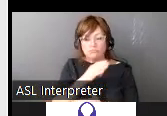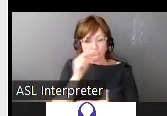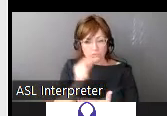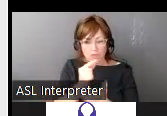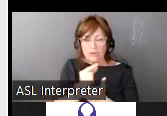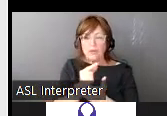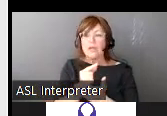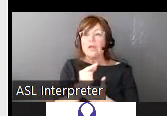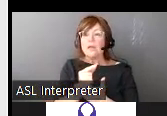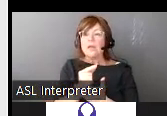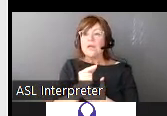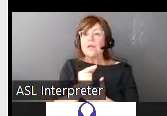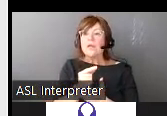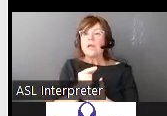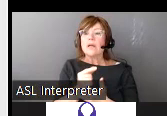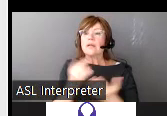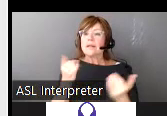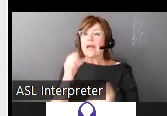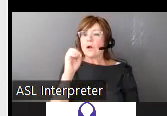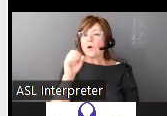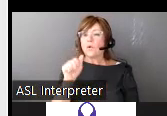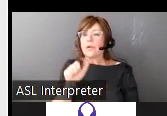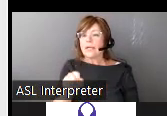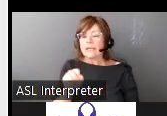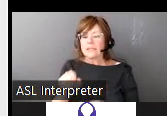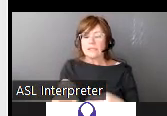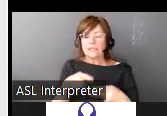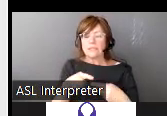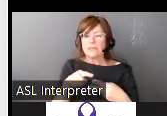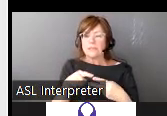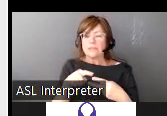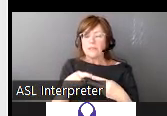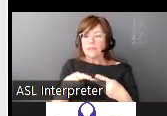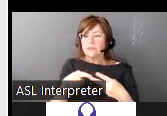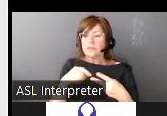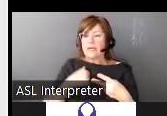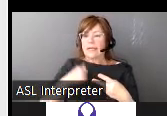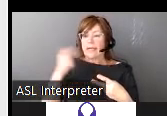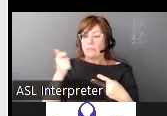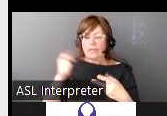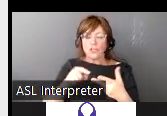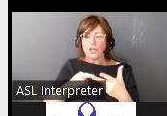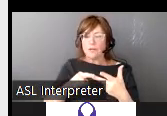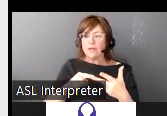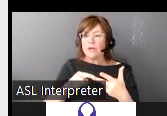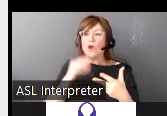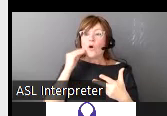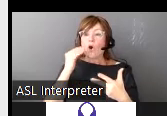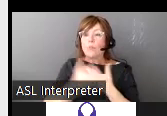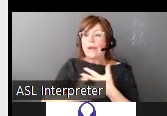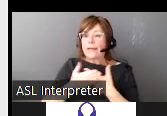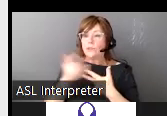of income, including OAS, Canadian pension, and pension from his home country. He reported being somewhat proficient in